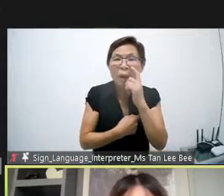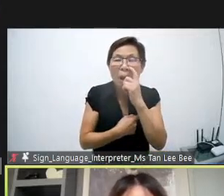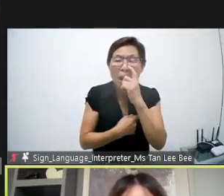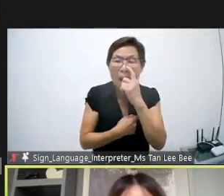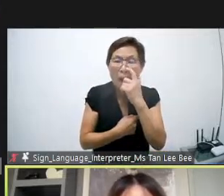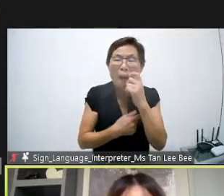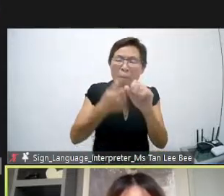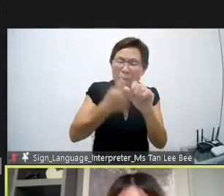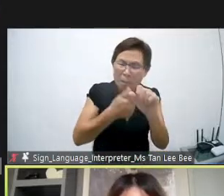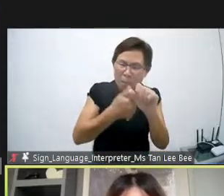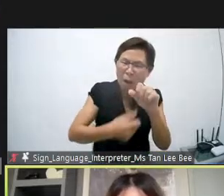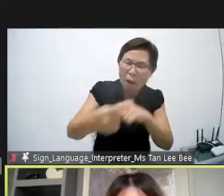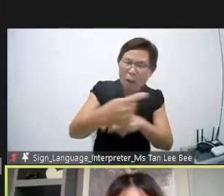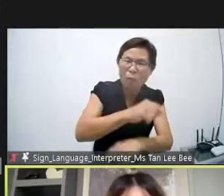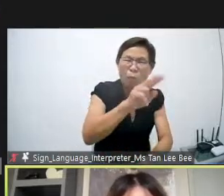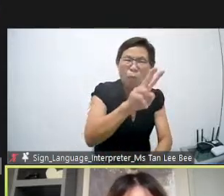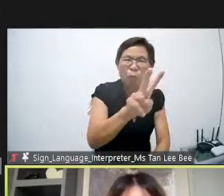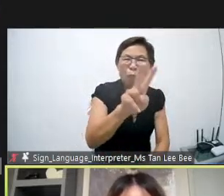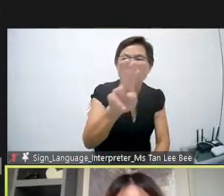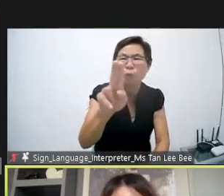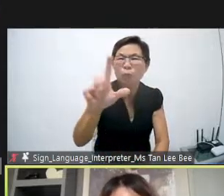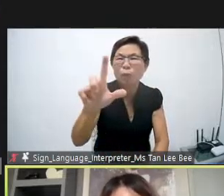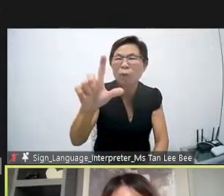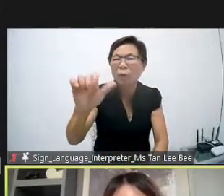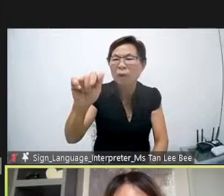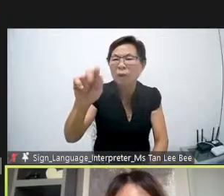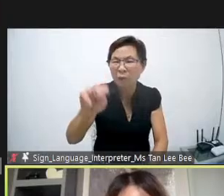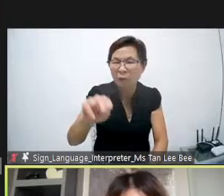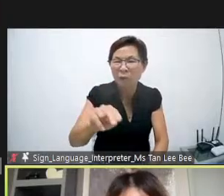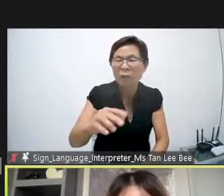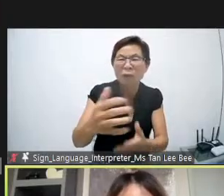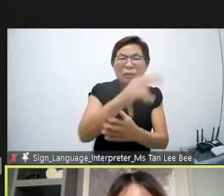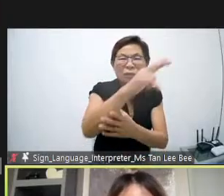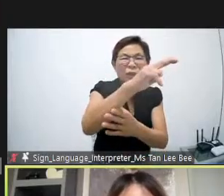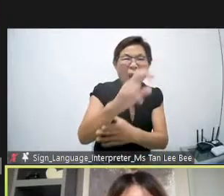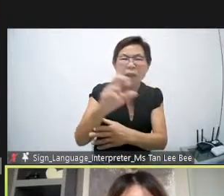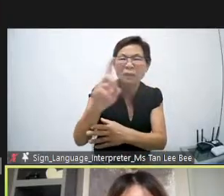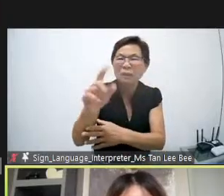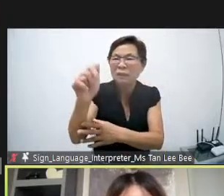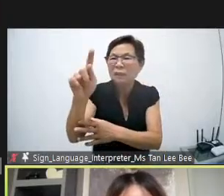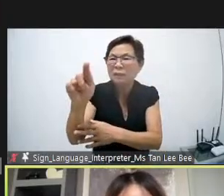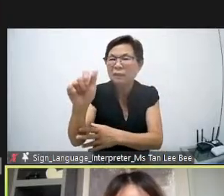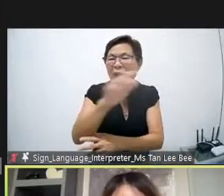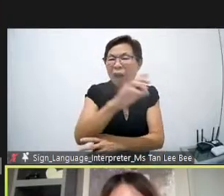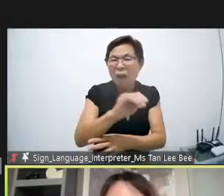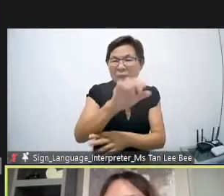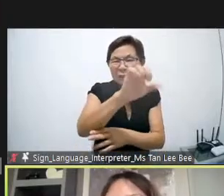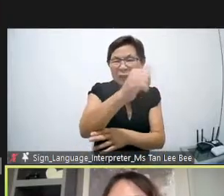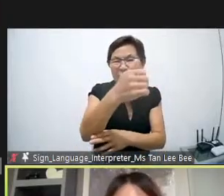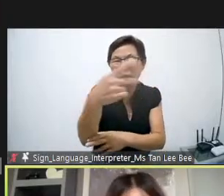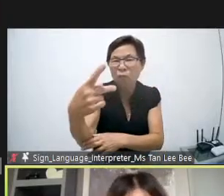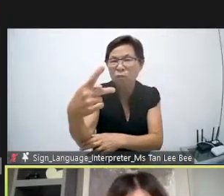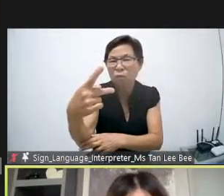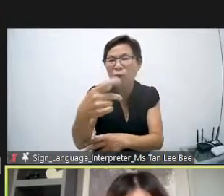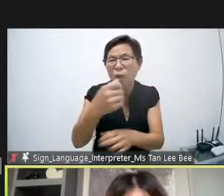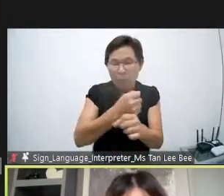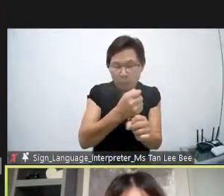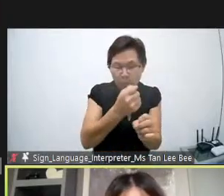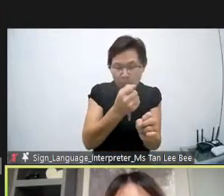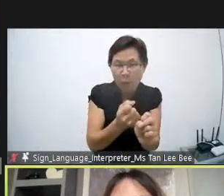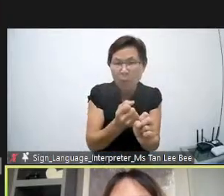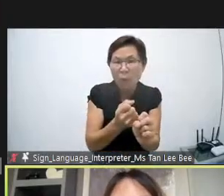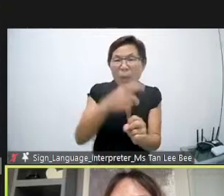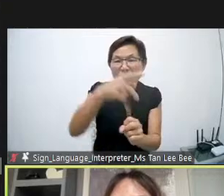Every day, can gain 300 visual dataset and 10,000 voice with produced by PWD